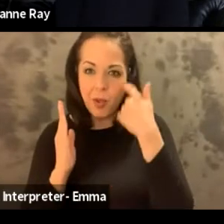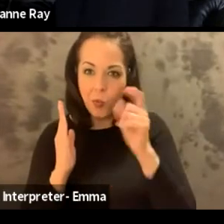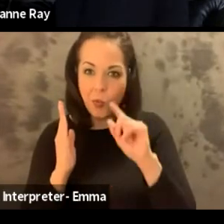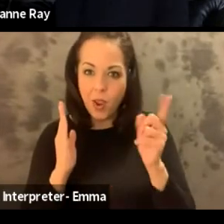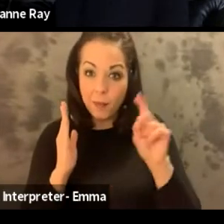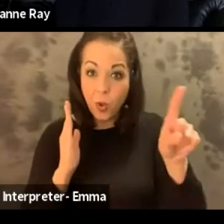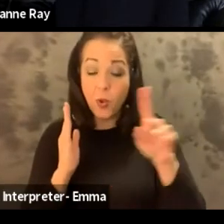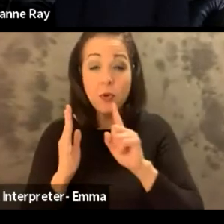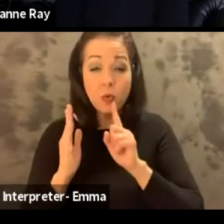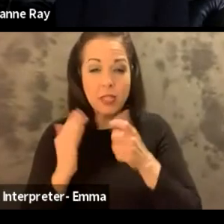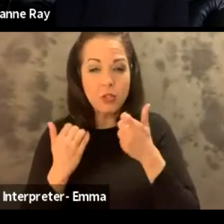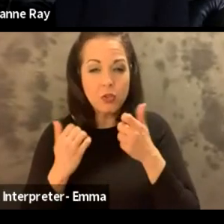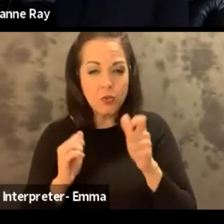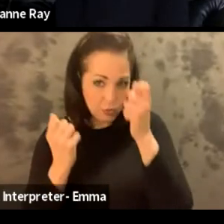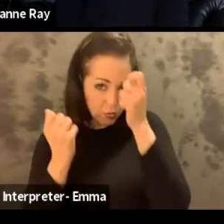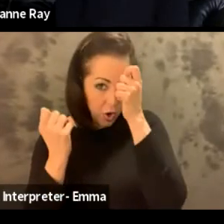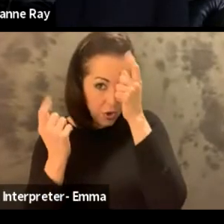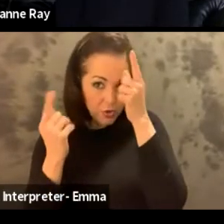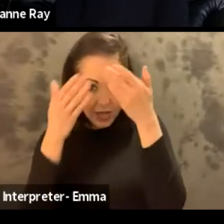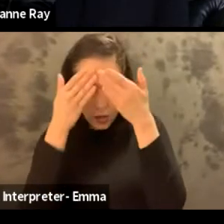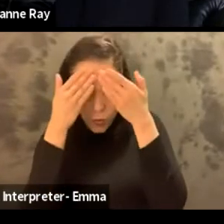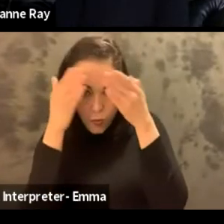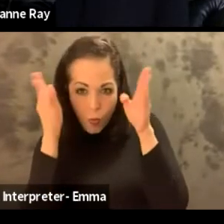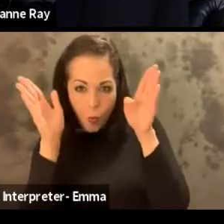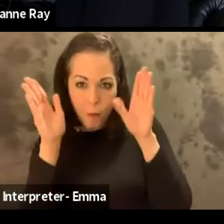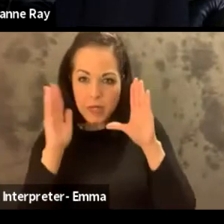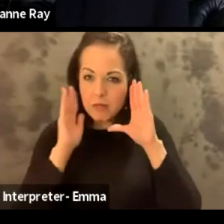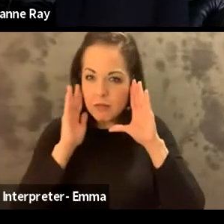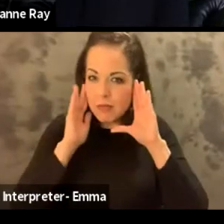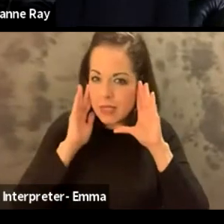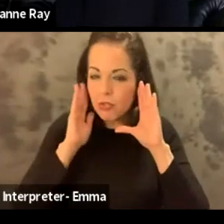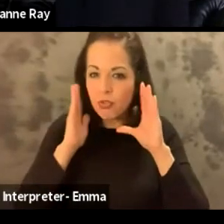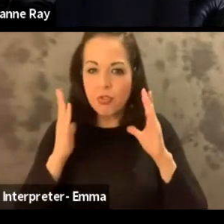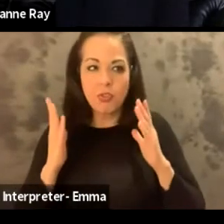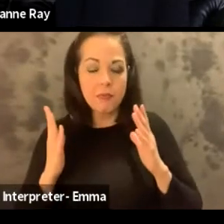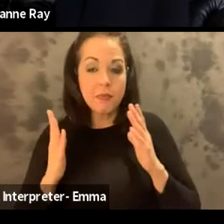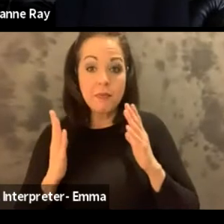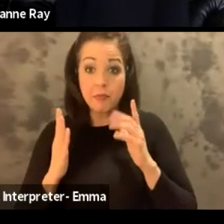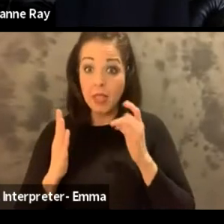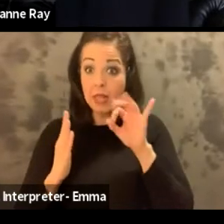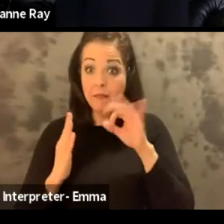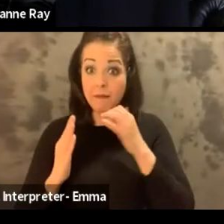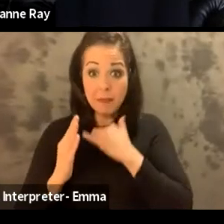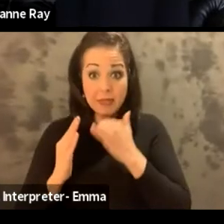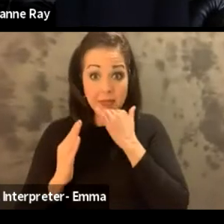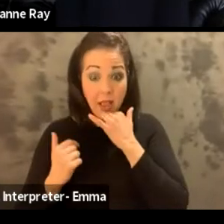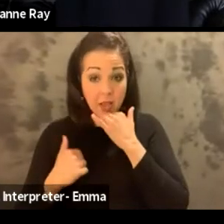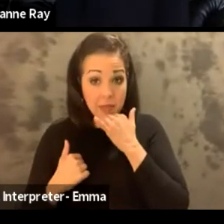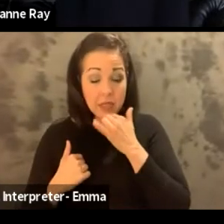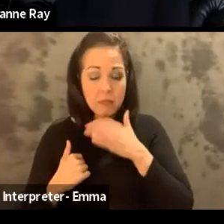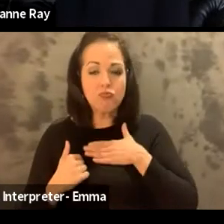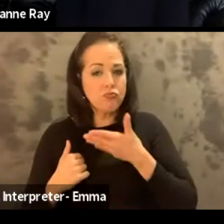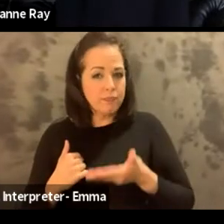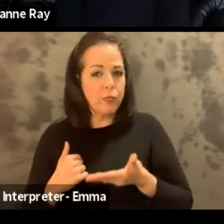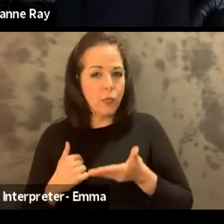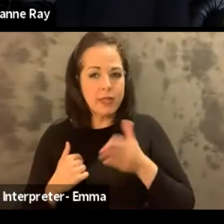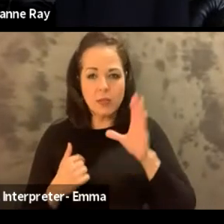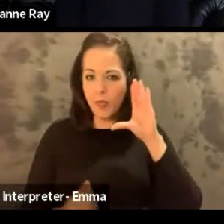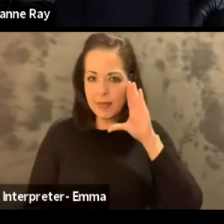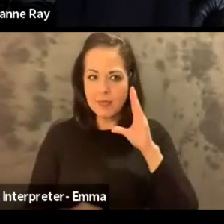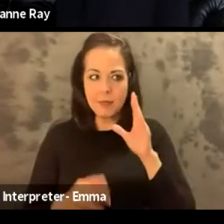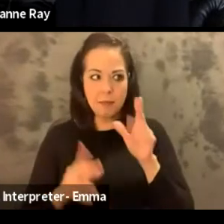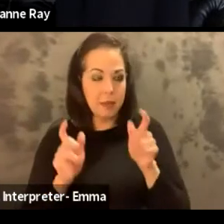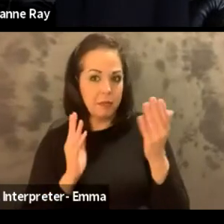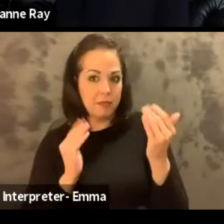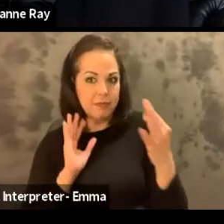trying to understand and hear. And if I make a mistake, be willing to listen to people tell me I